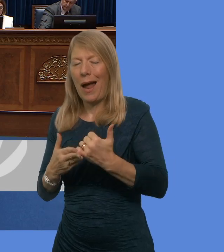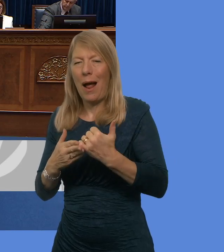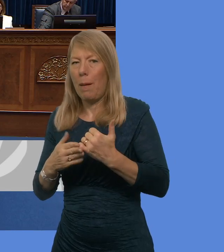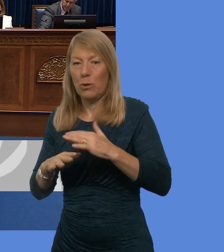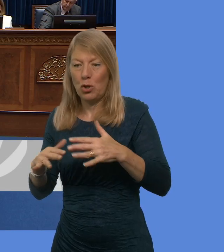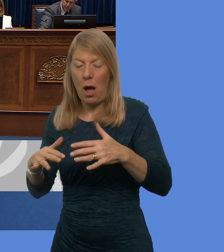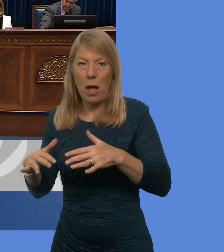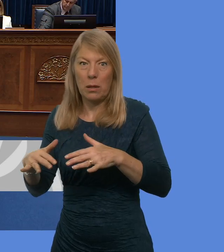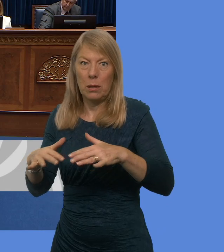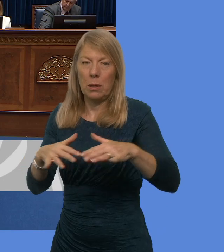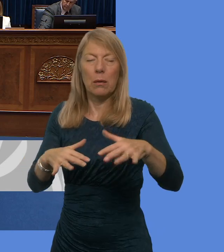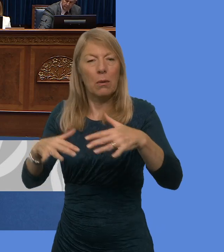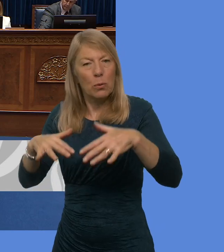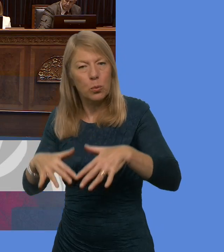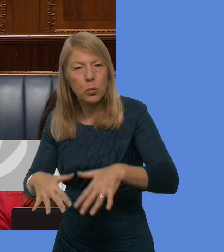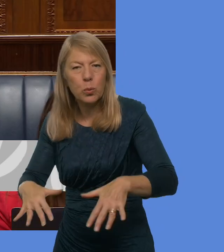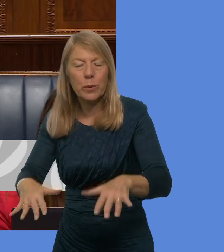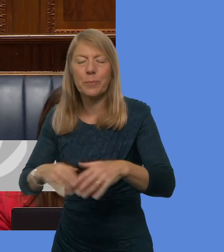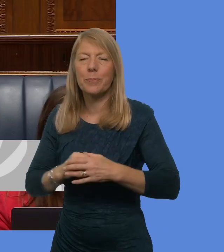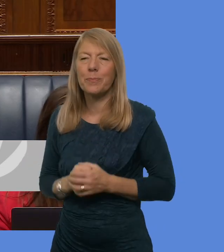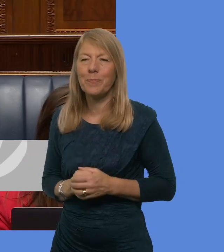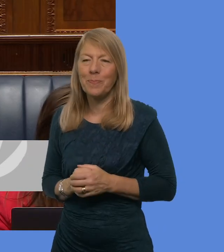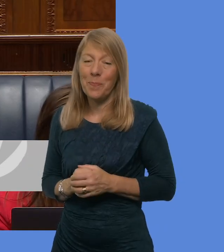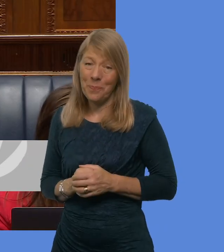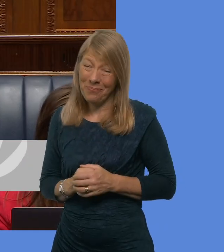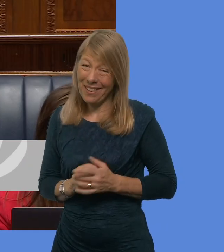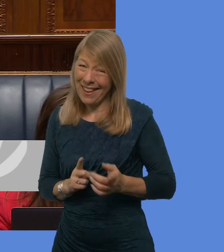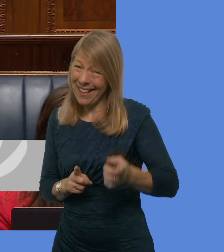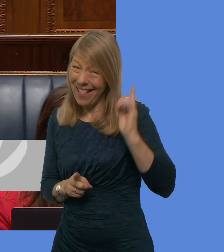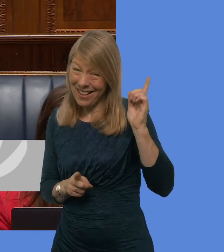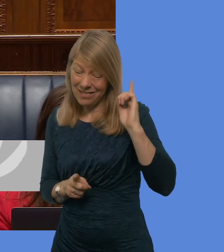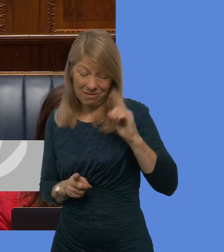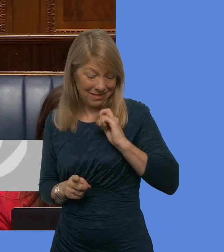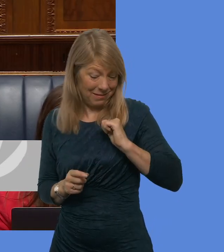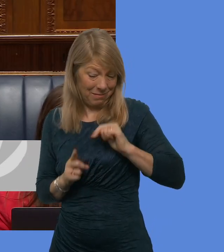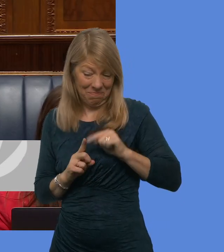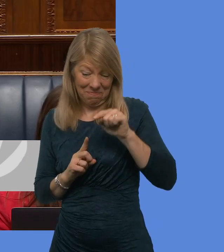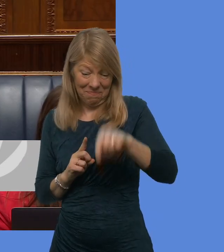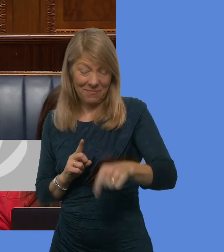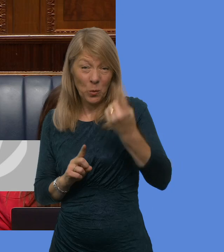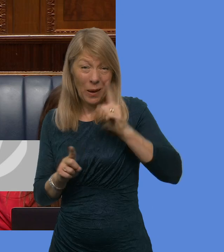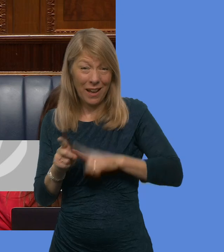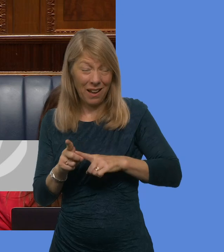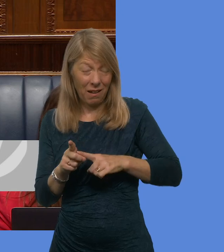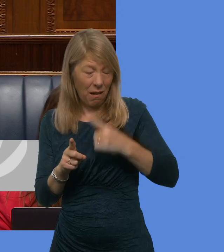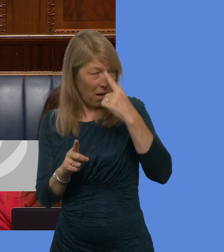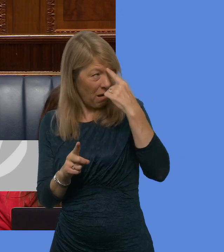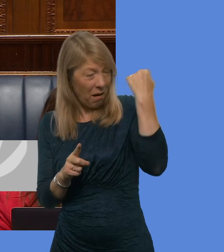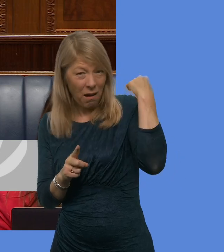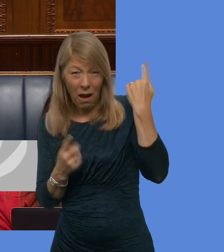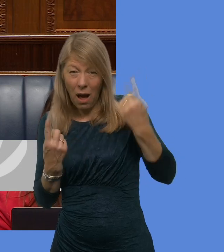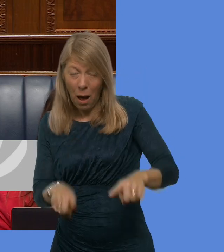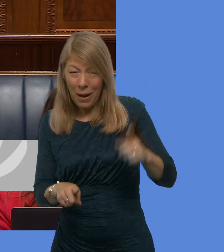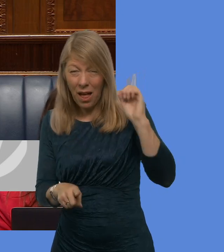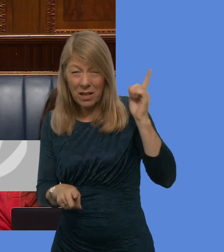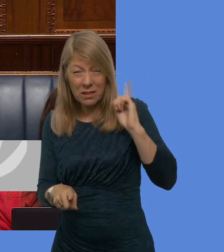towards the first anniversary of the flooding last year, which decimated particularly Newry City and parts of South Armagh. With that said, can